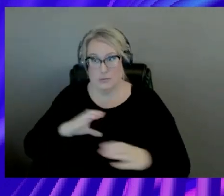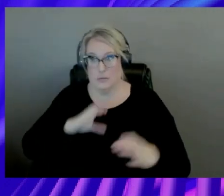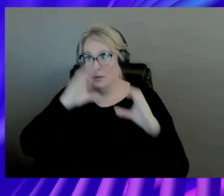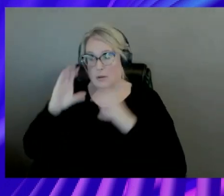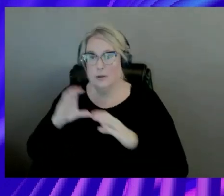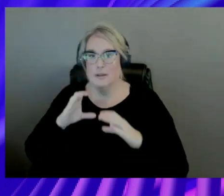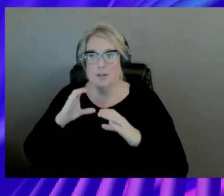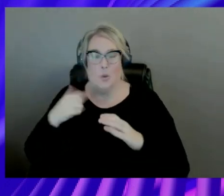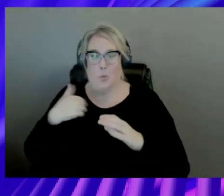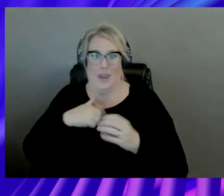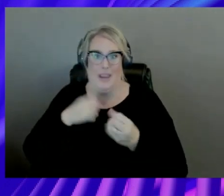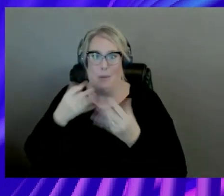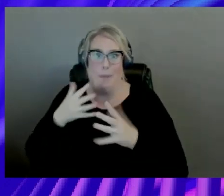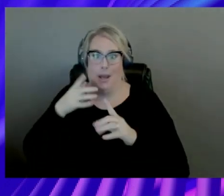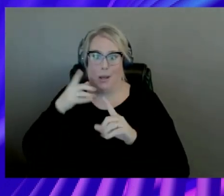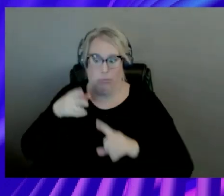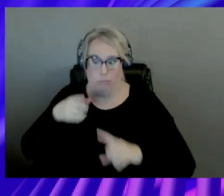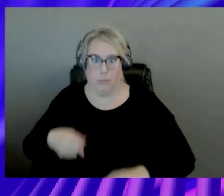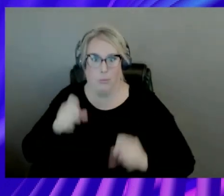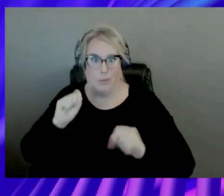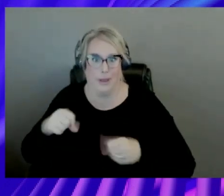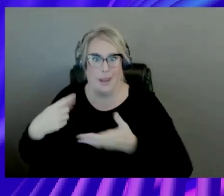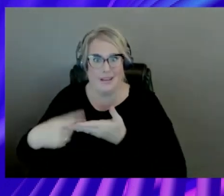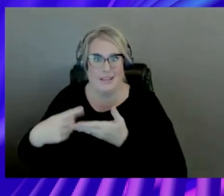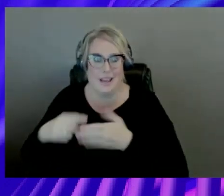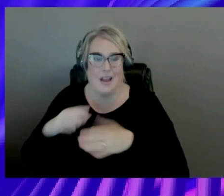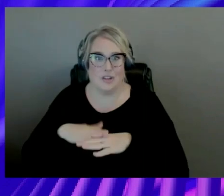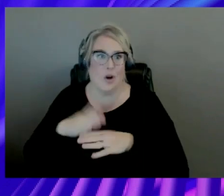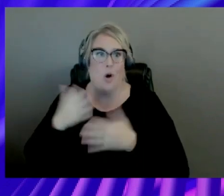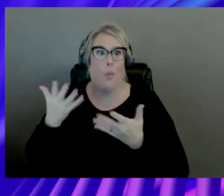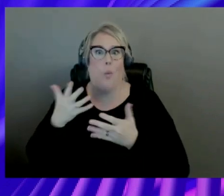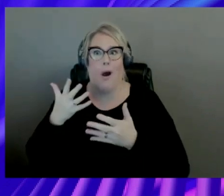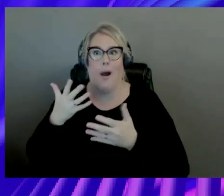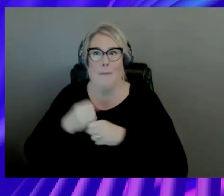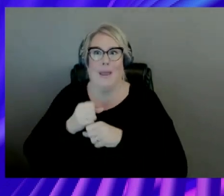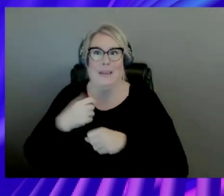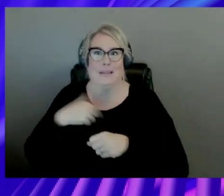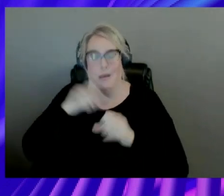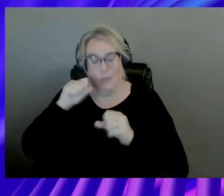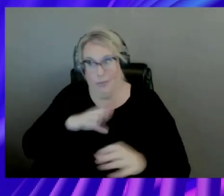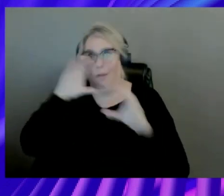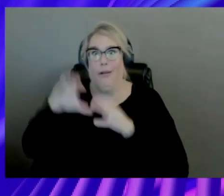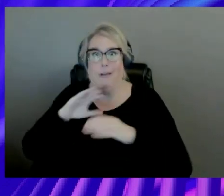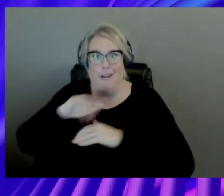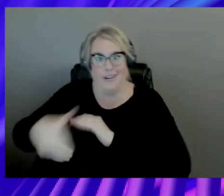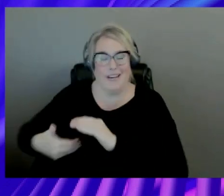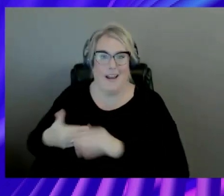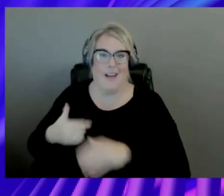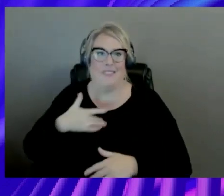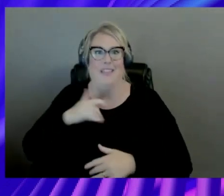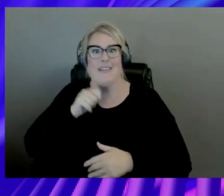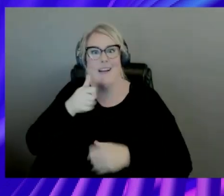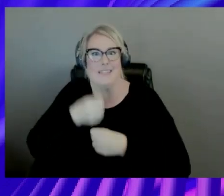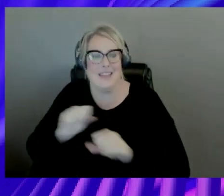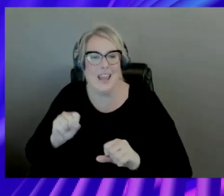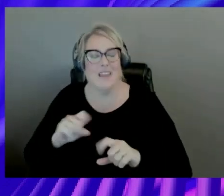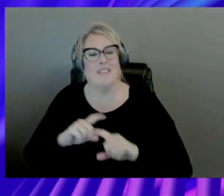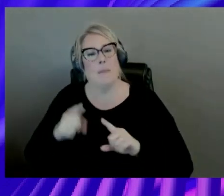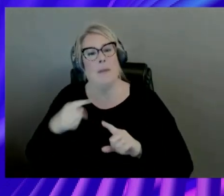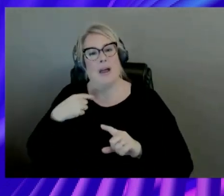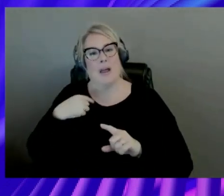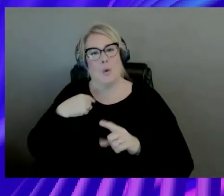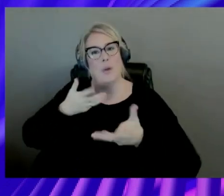notes. Right. But with this, the effectiveness allowing us to interact with the research